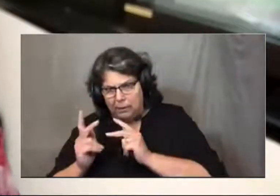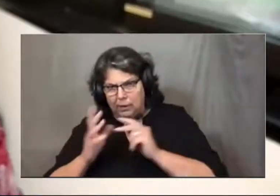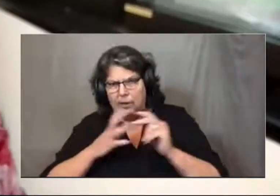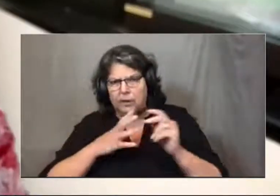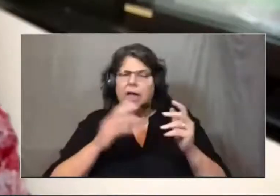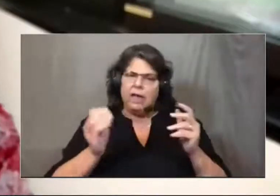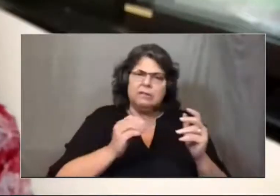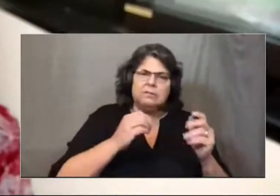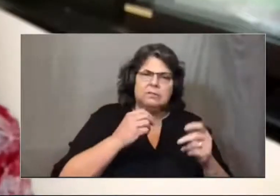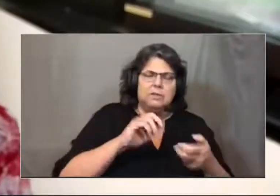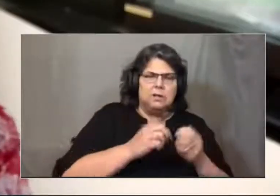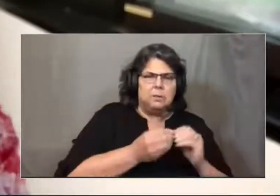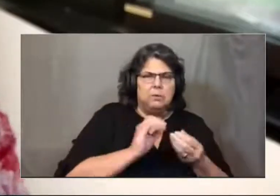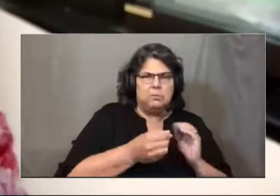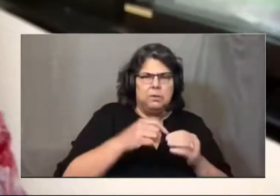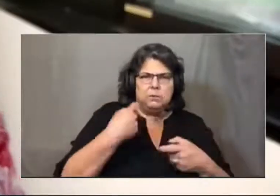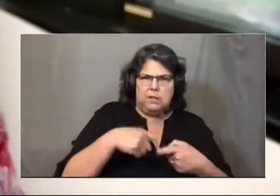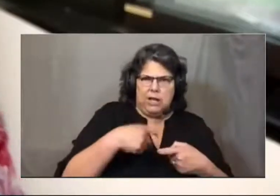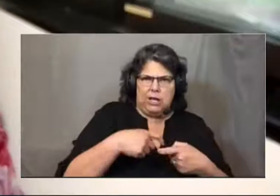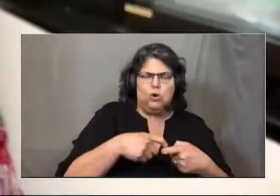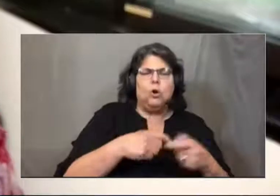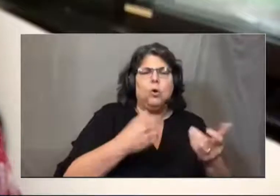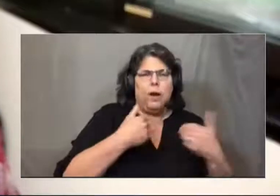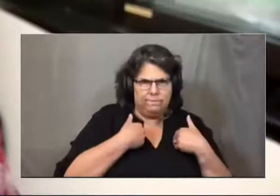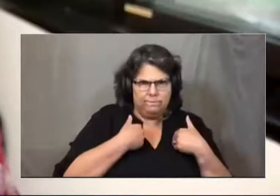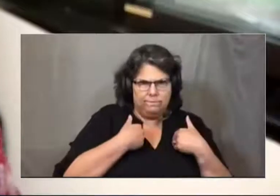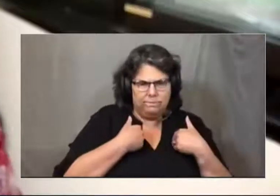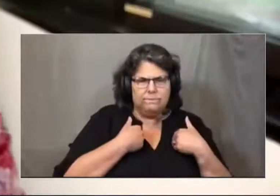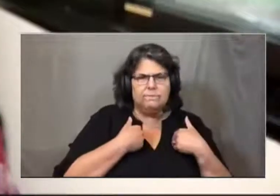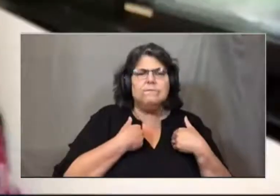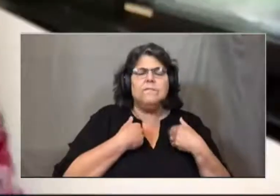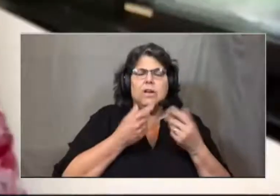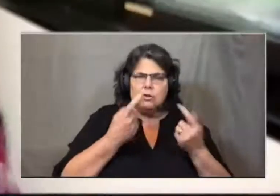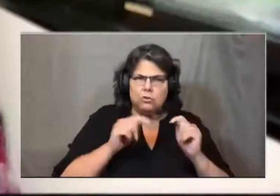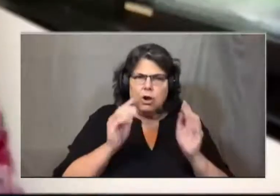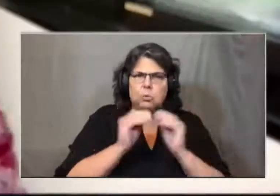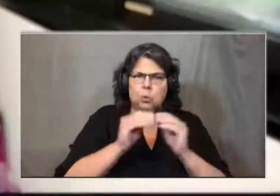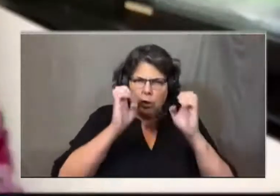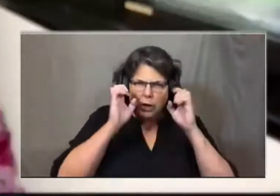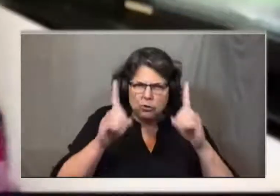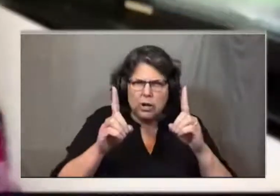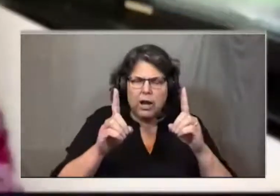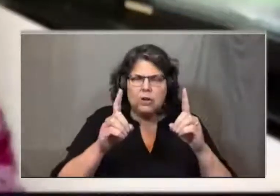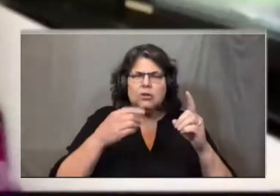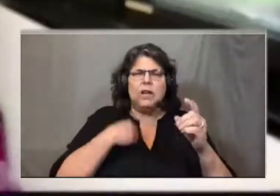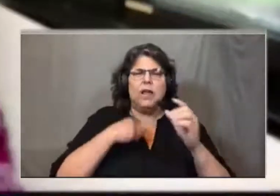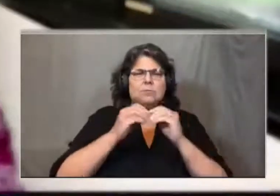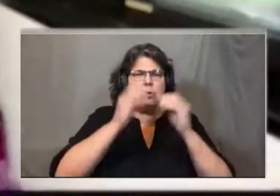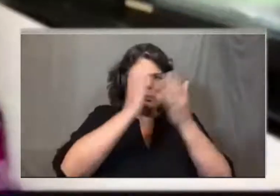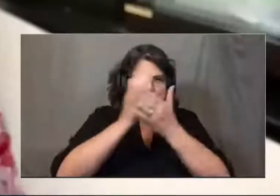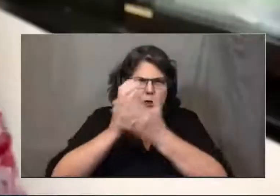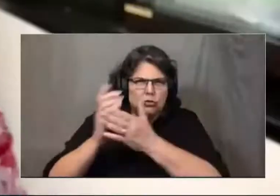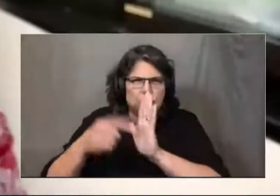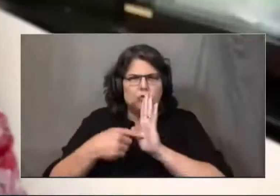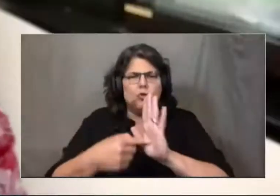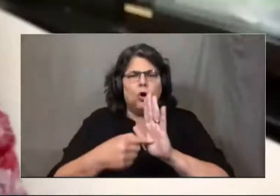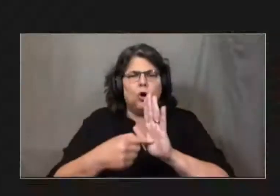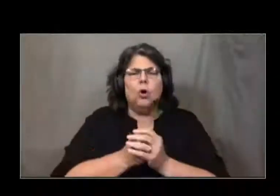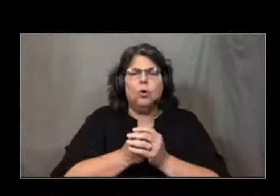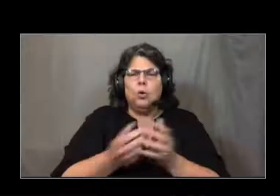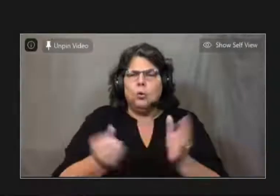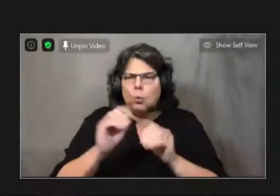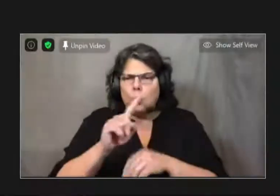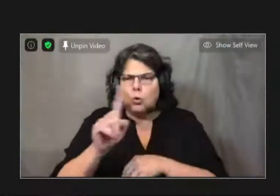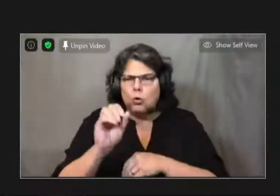cases. And we are trying to do more education with visual aids with our partners, Zoom meetings with